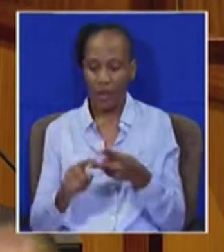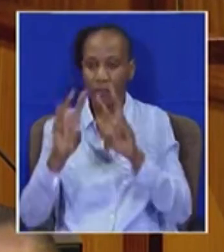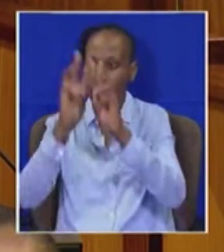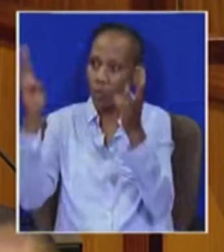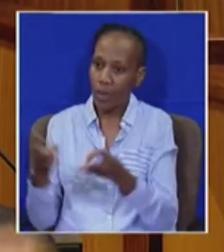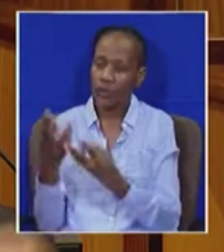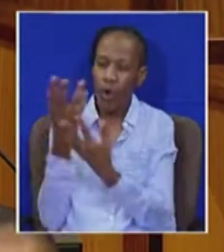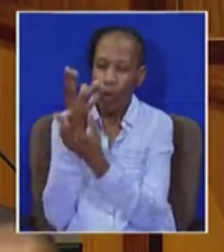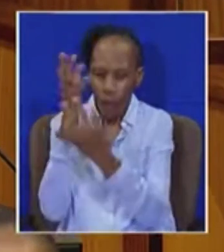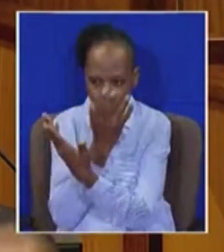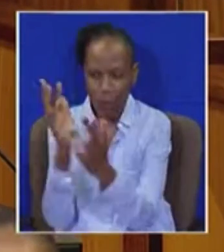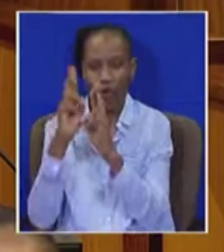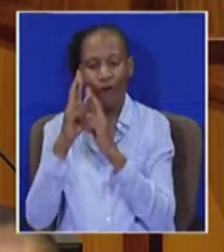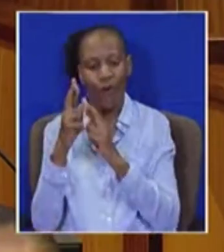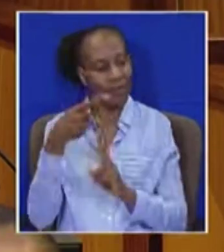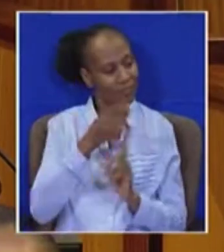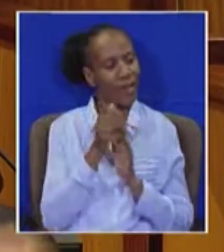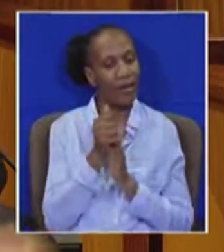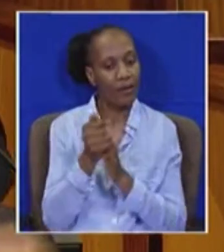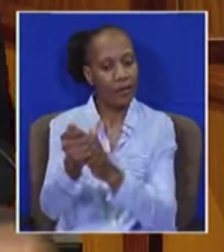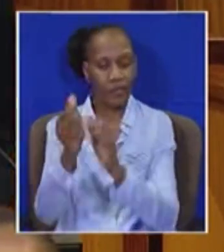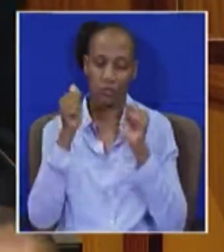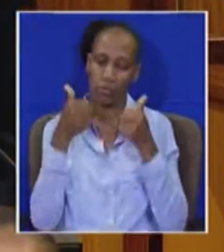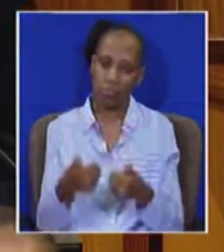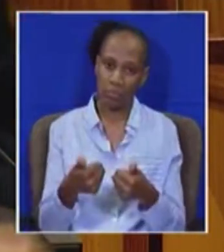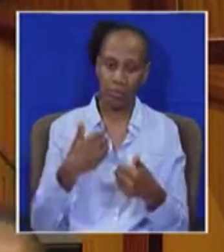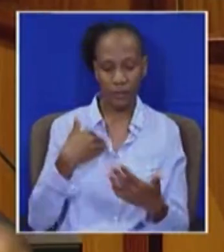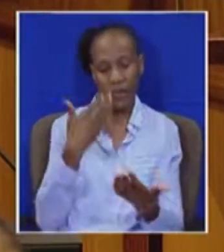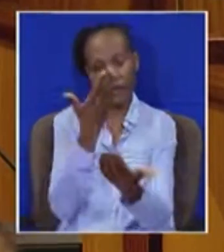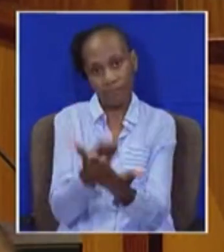on your revolutionary leadership. I so move.